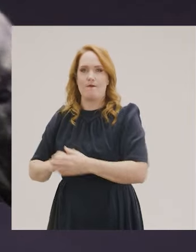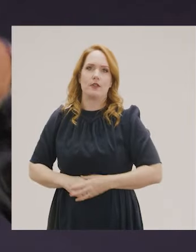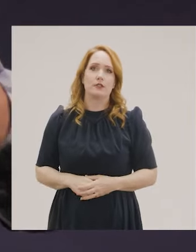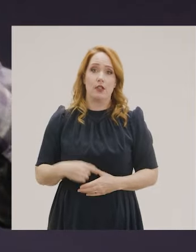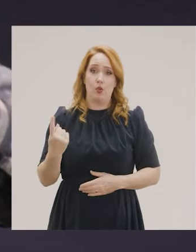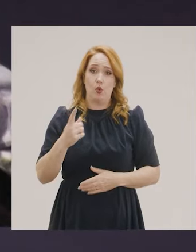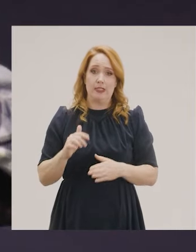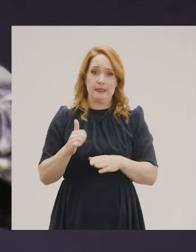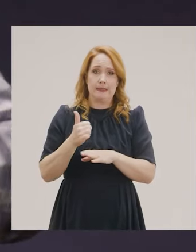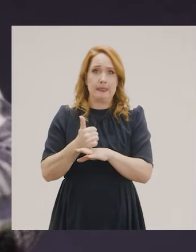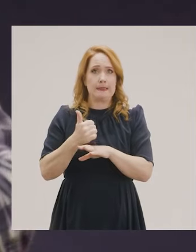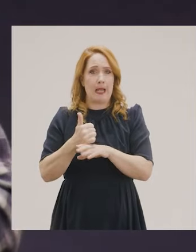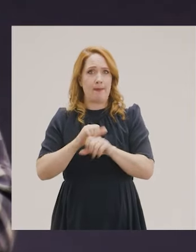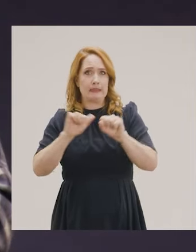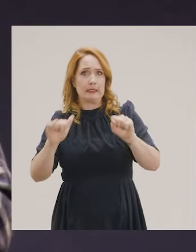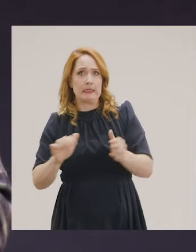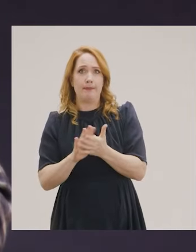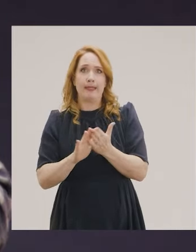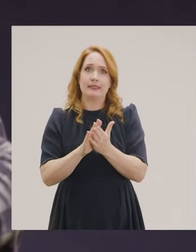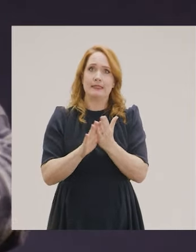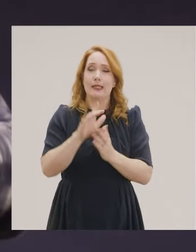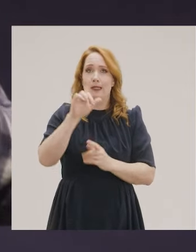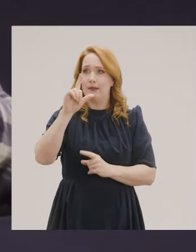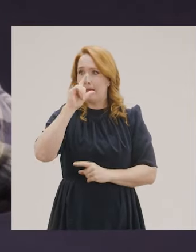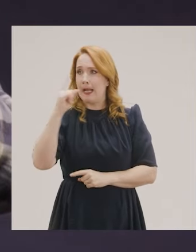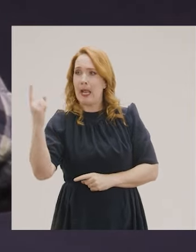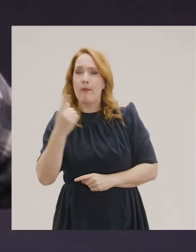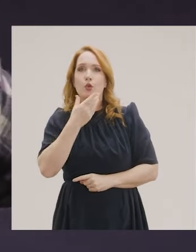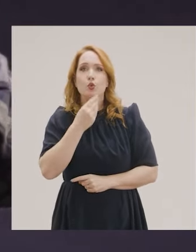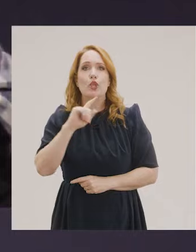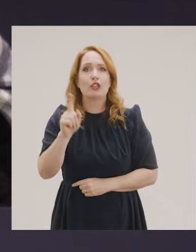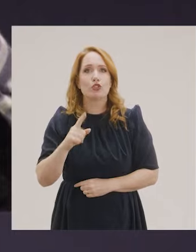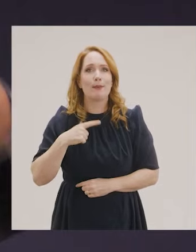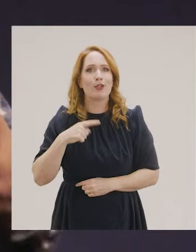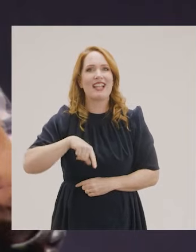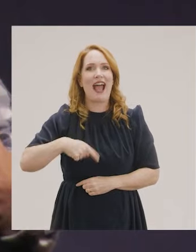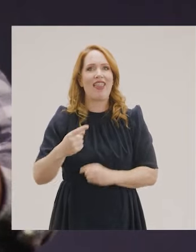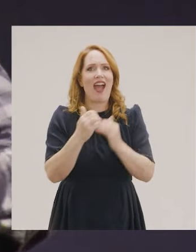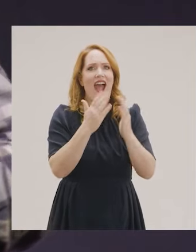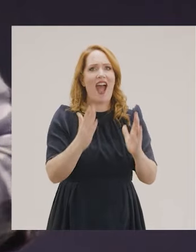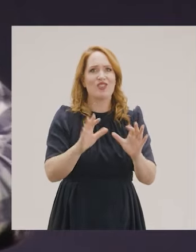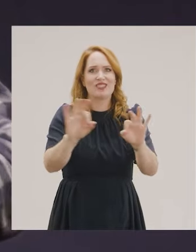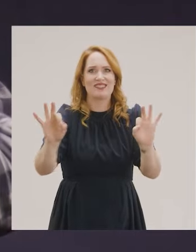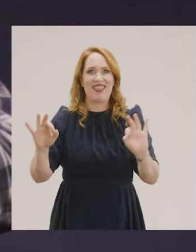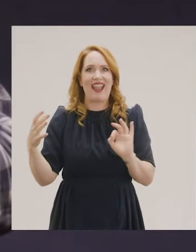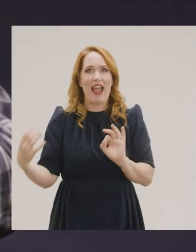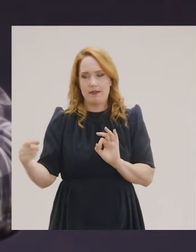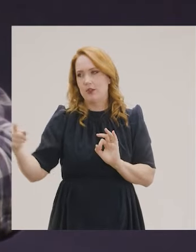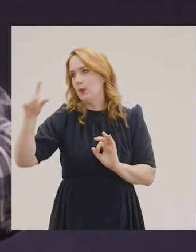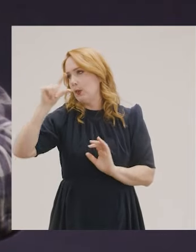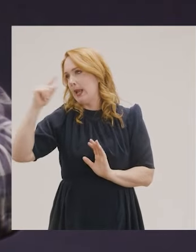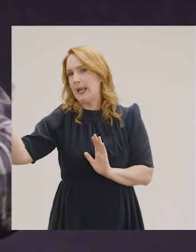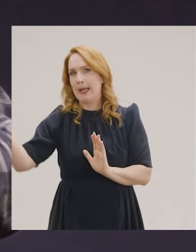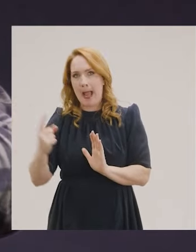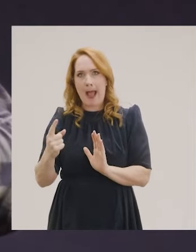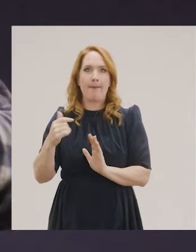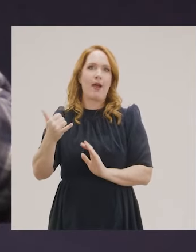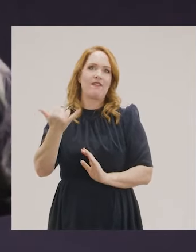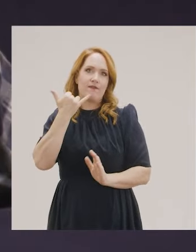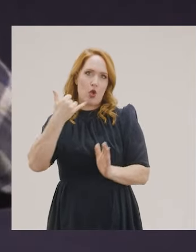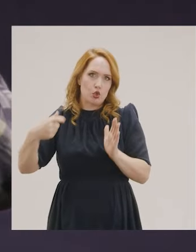only electricity that was available in the area so they could charge phones, watch the news, contact people.